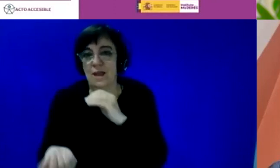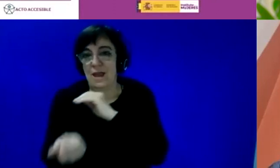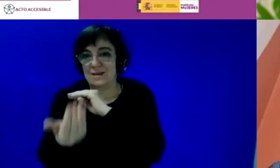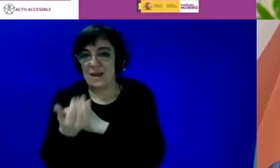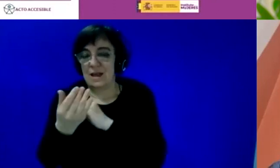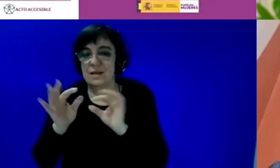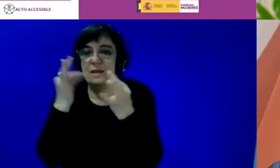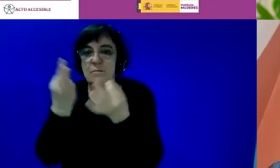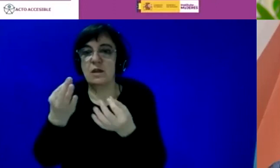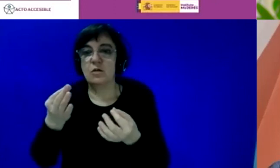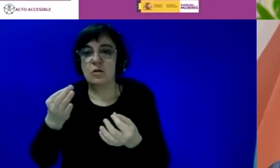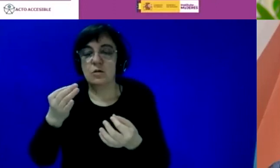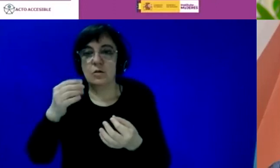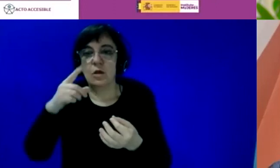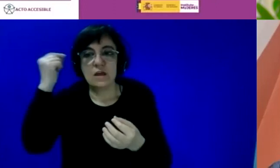the chat.